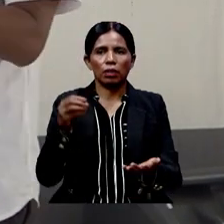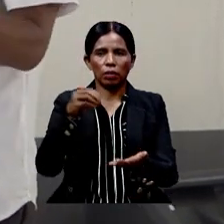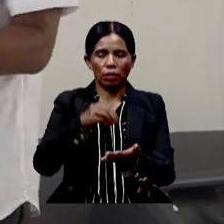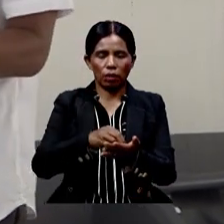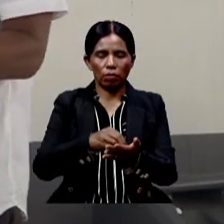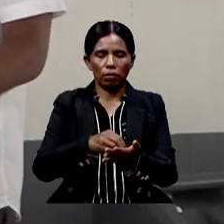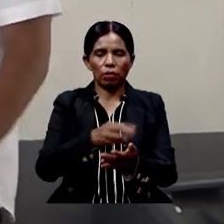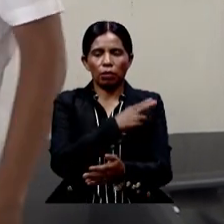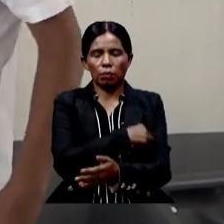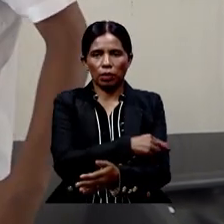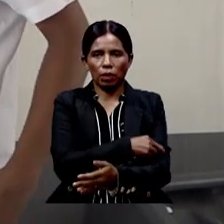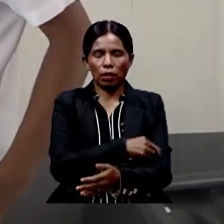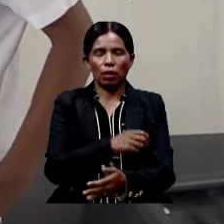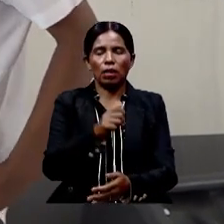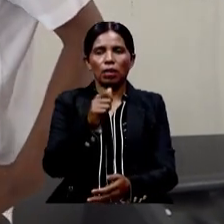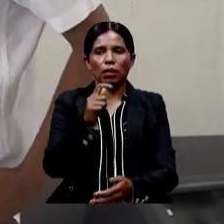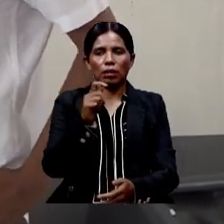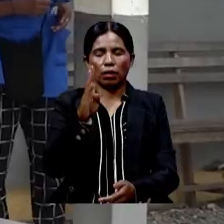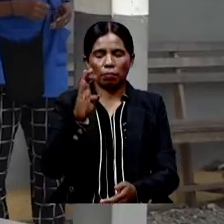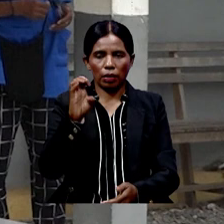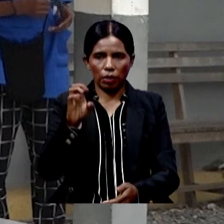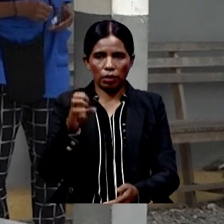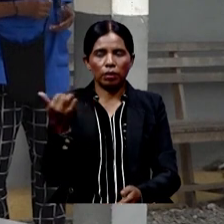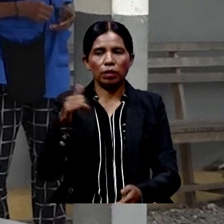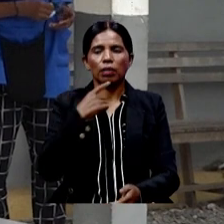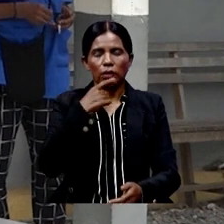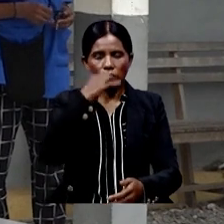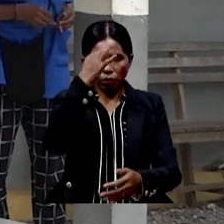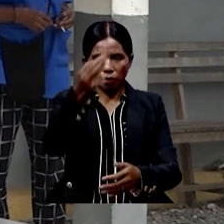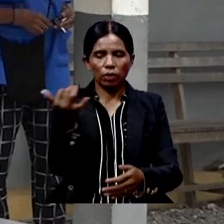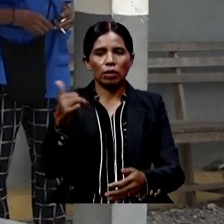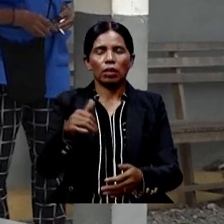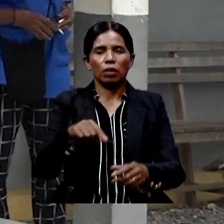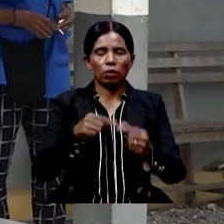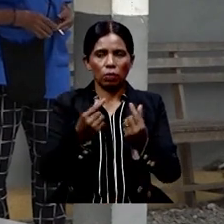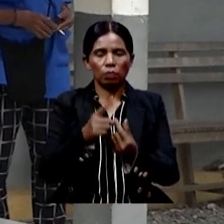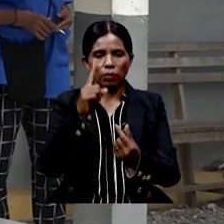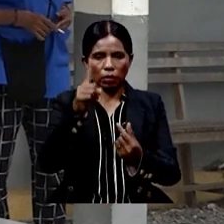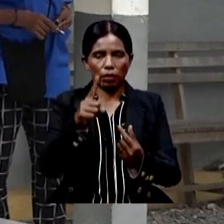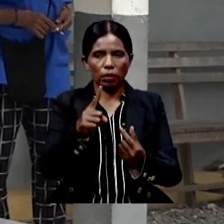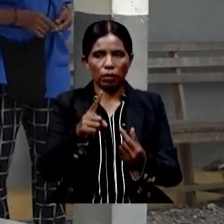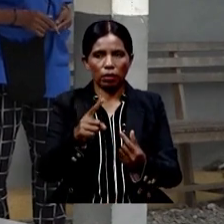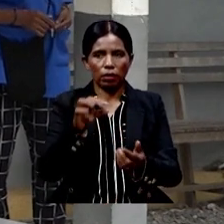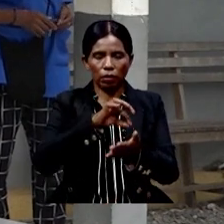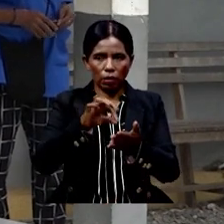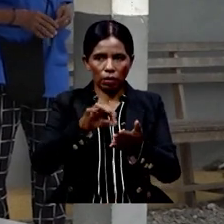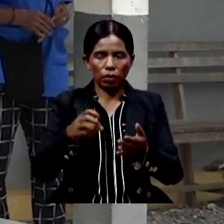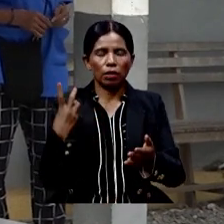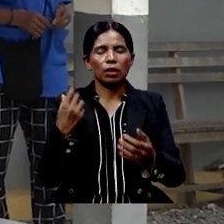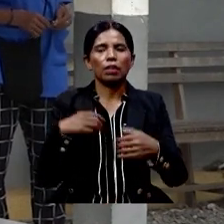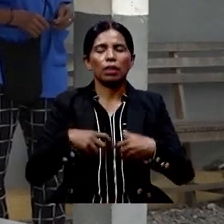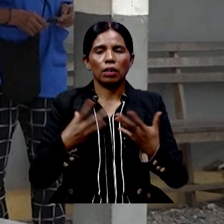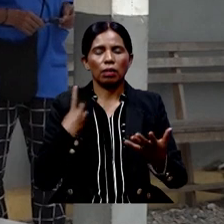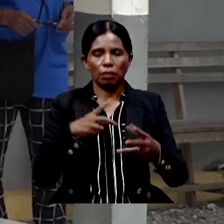saudi atabae depois oin sirne de yang katak ba oin sirne ni ekipa ida makse a lista ela hira mami persisa hia